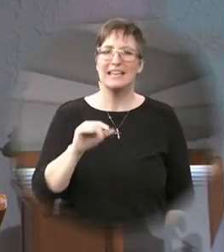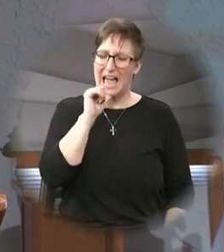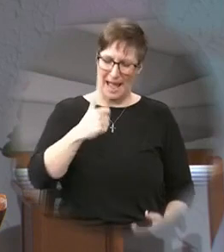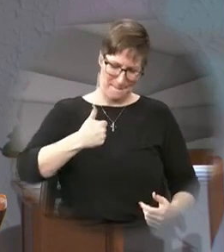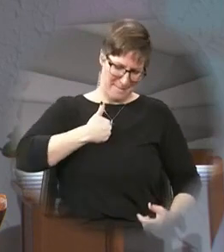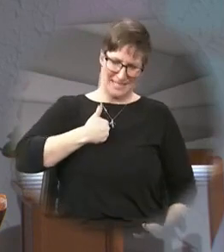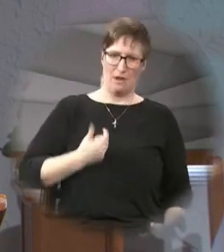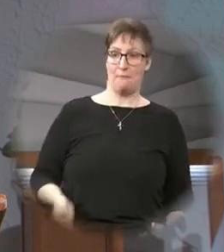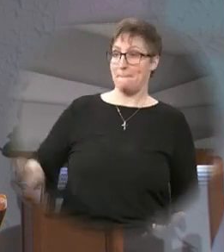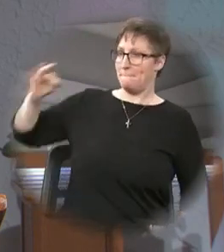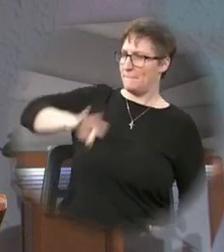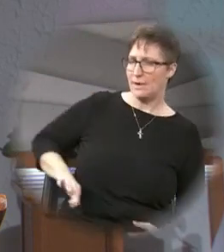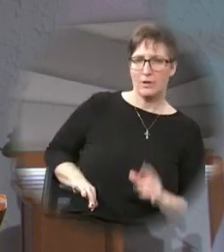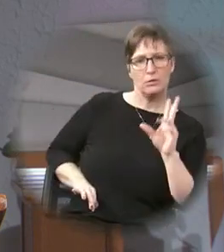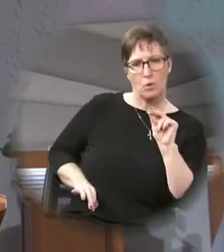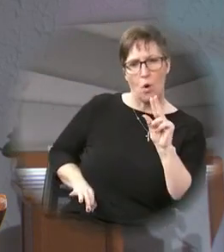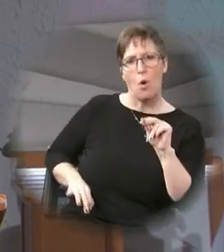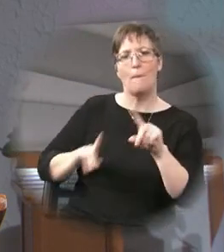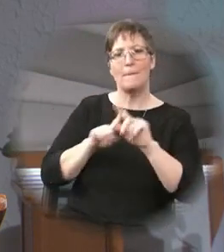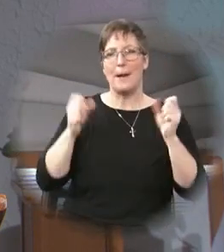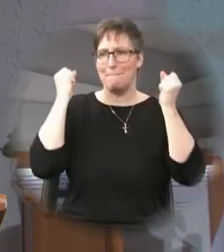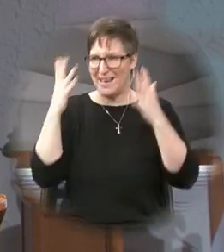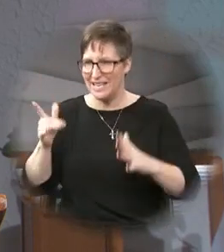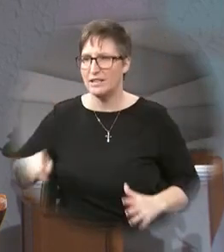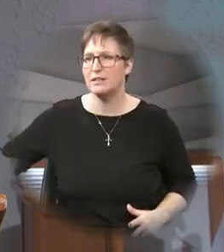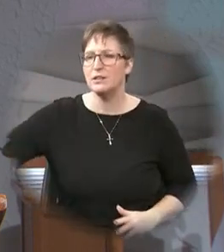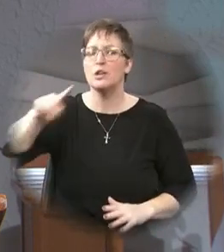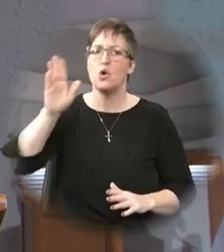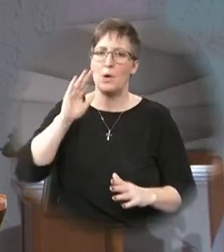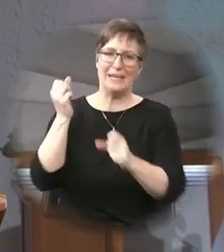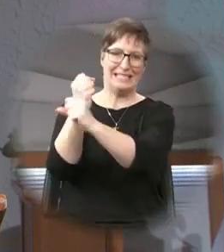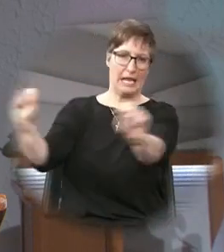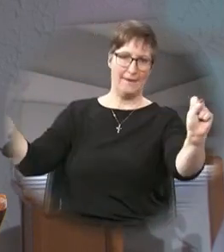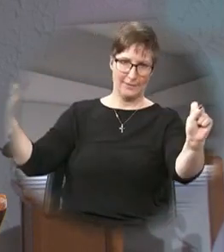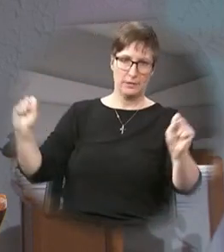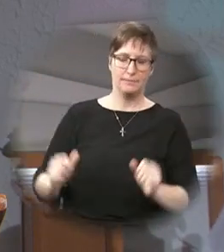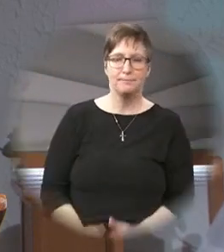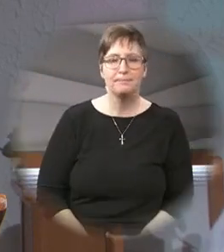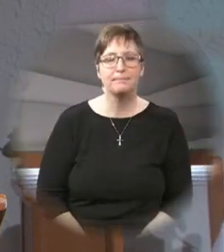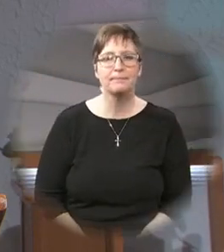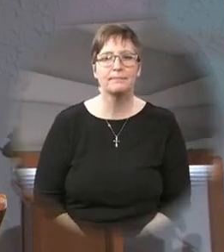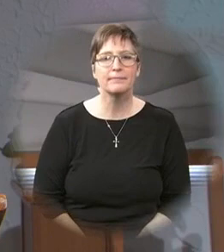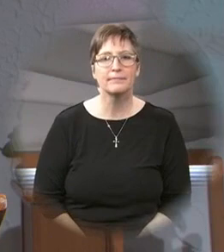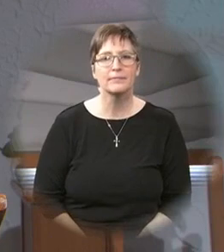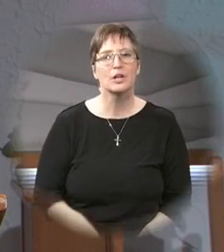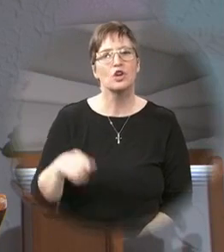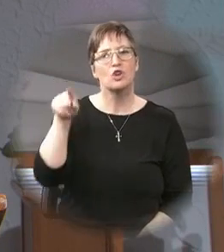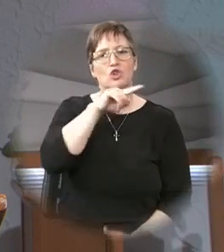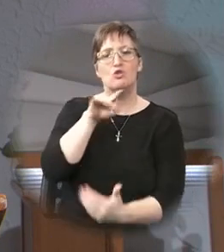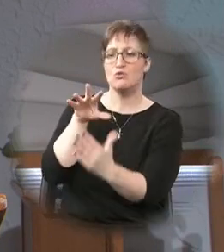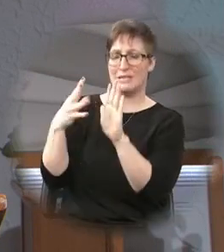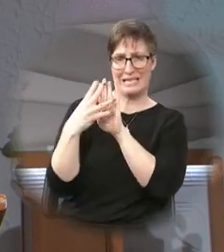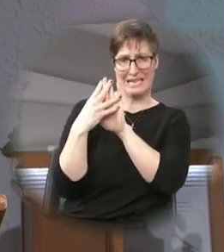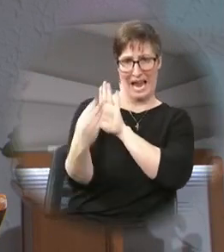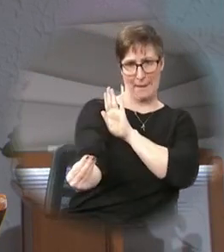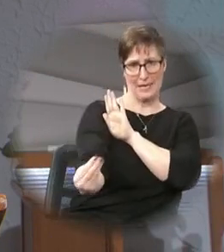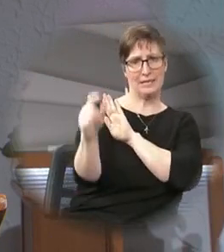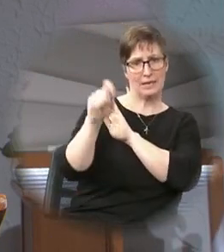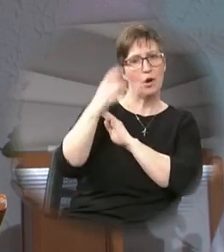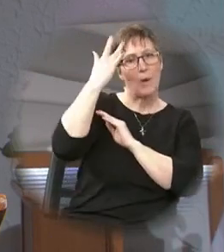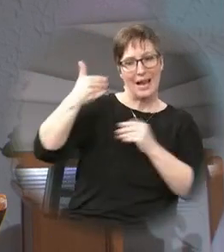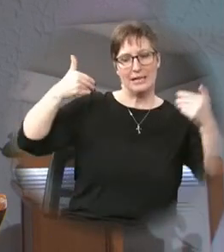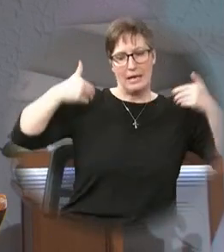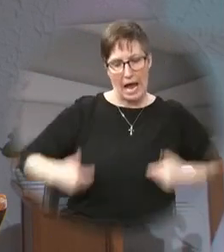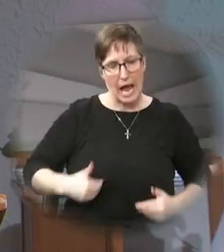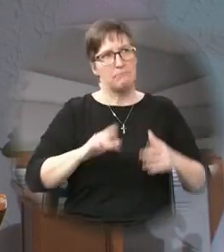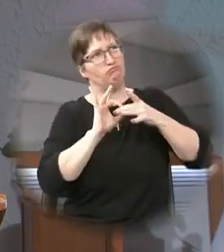own benefit, but that of the many, that they may be saved. Be imitators of me, as I am